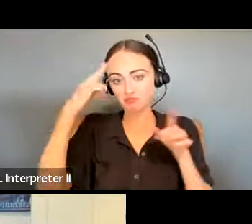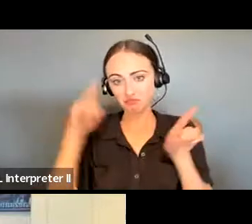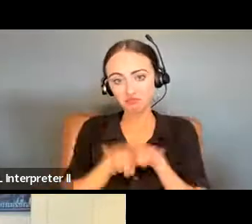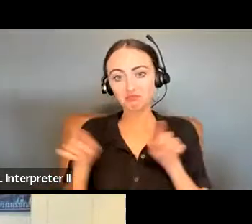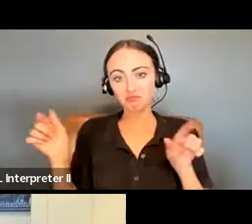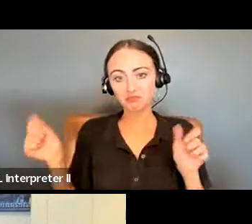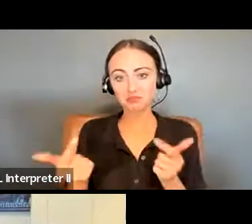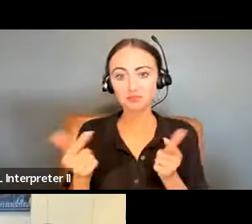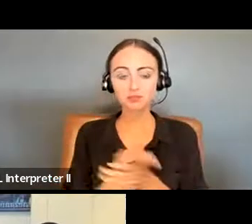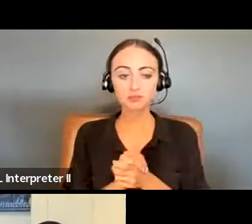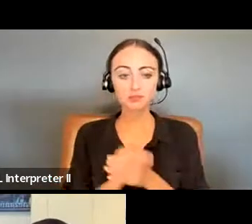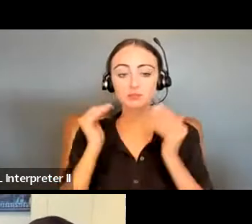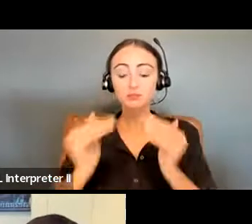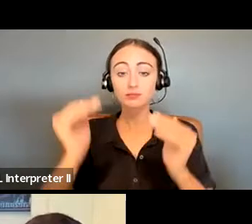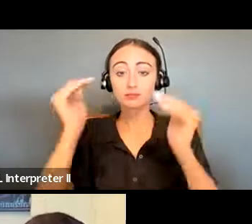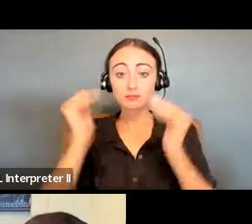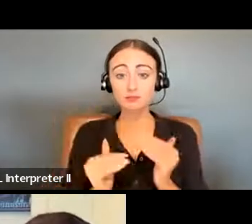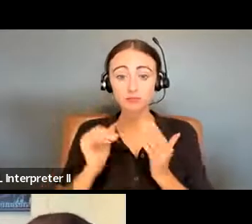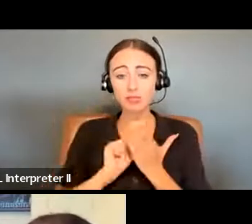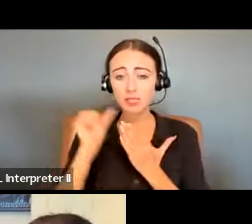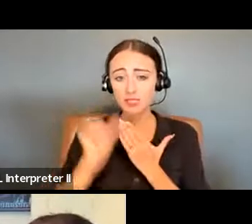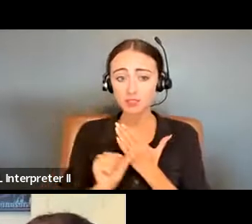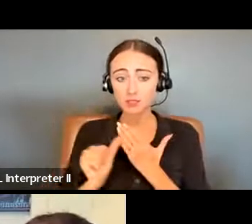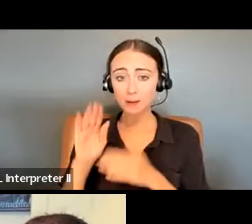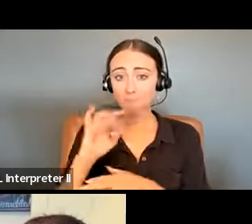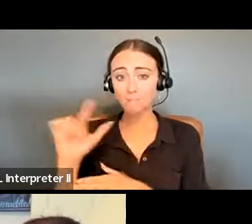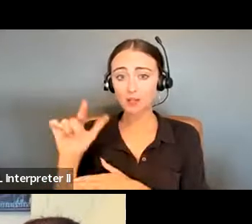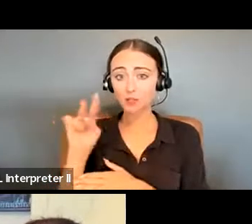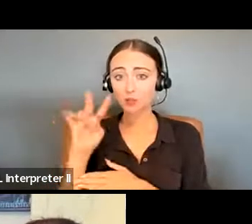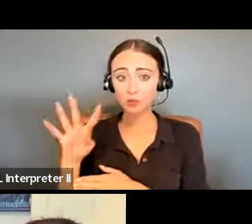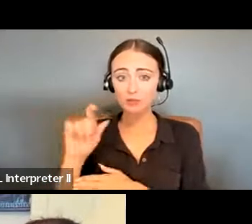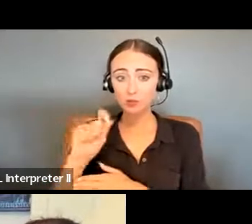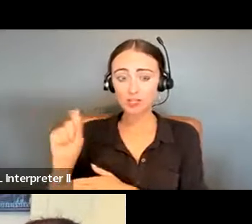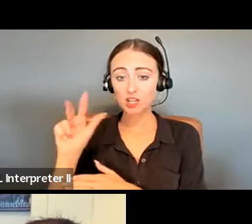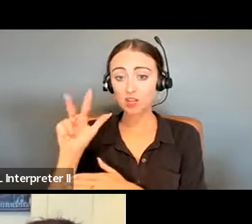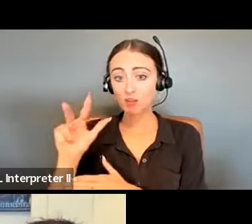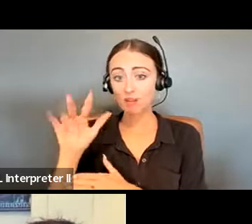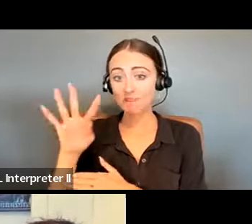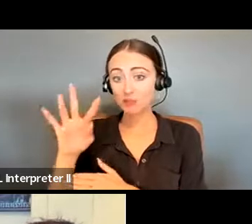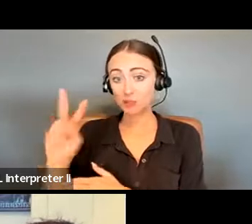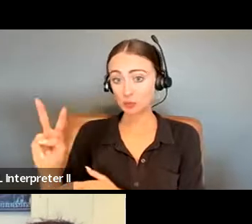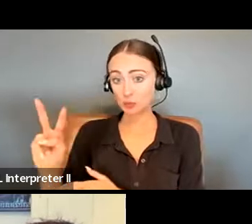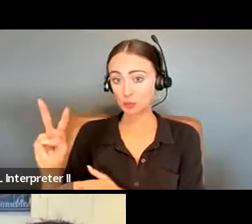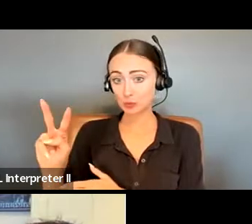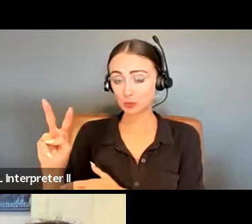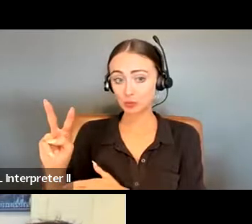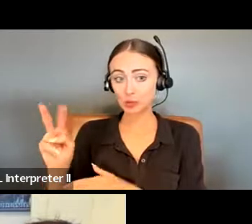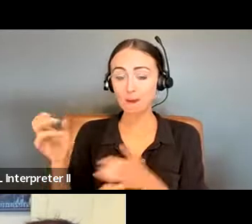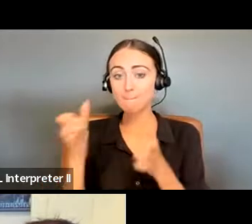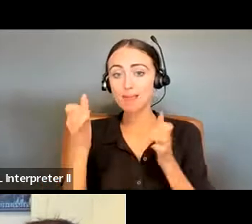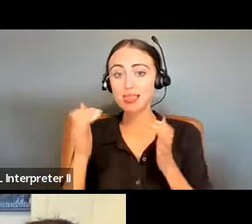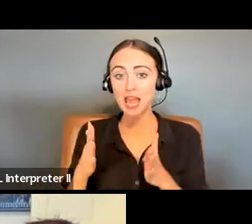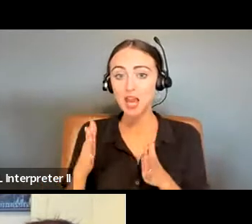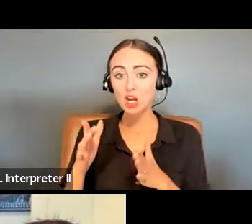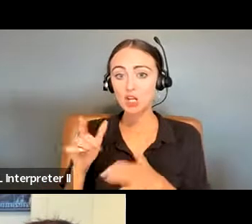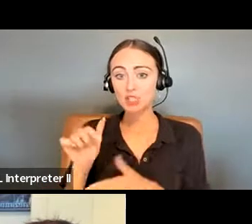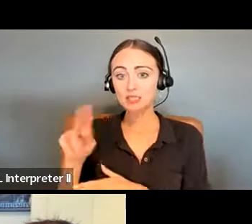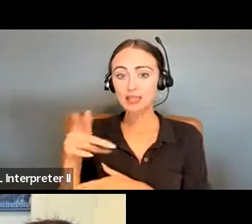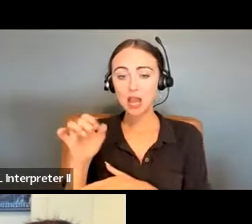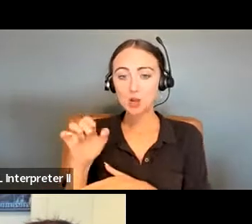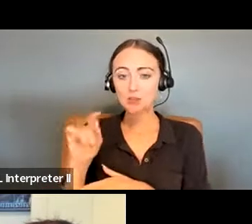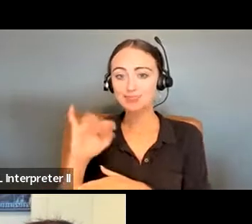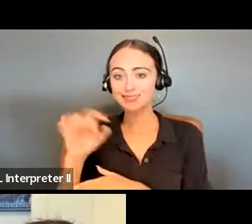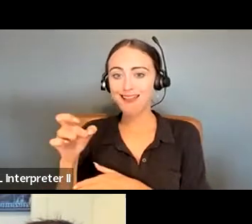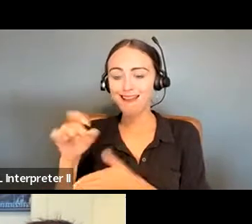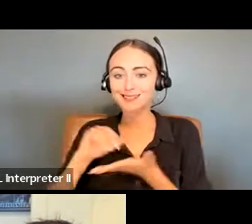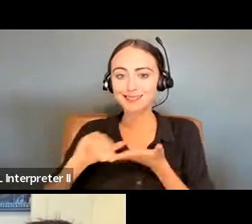The next item on the agenda is Bill 24-352. Players Lounge Tax Exemption Act